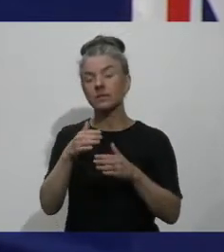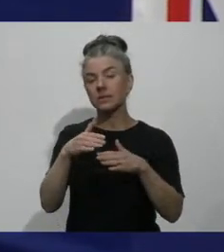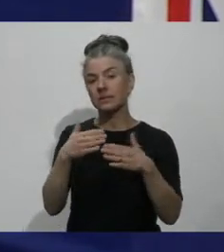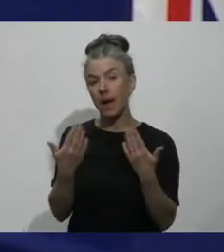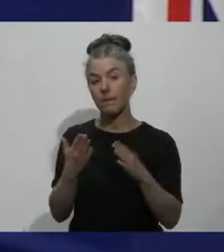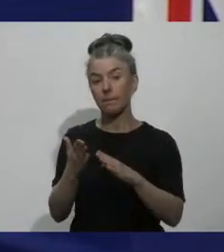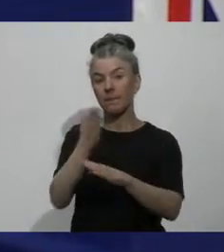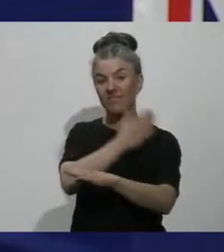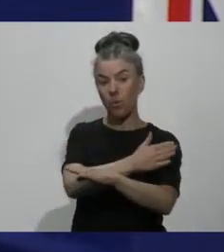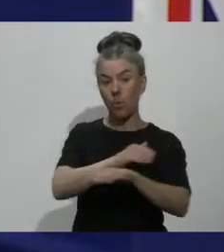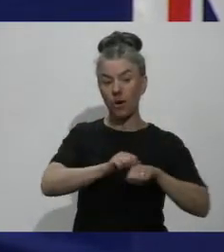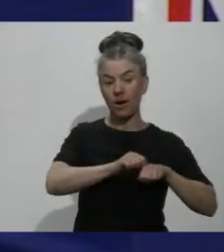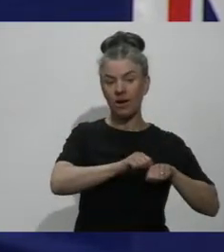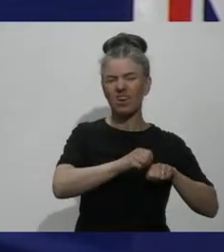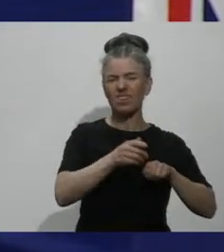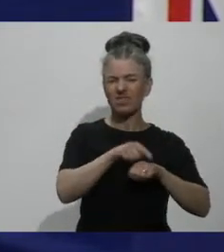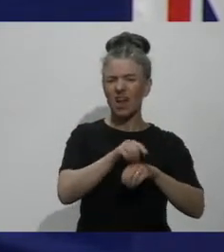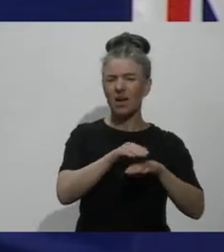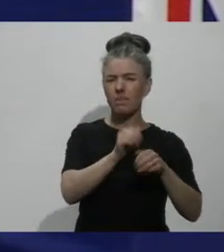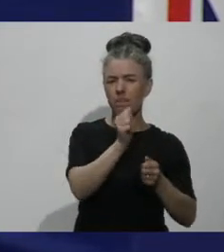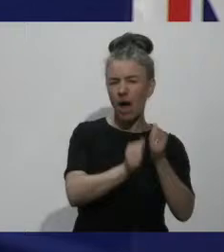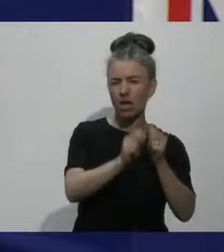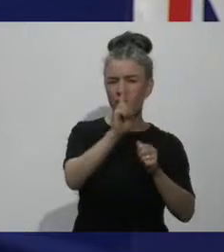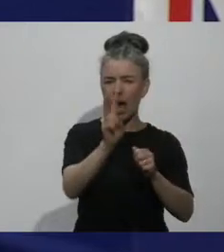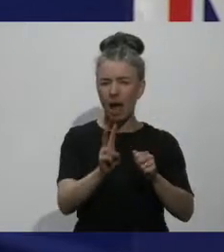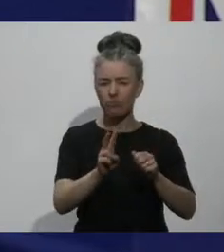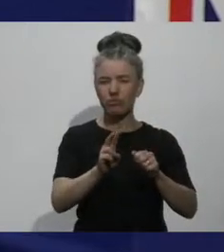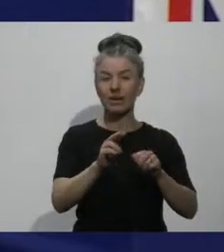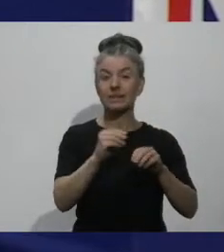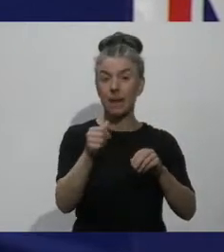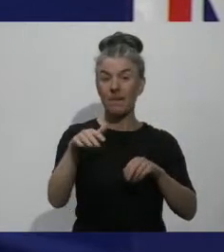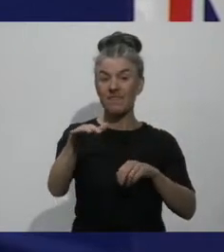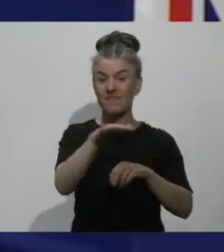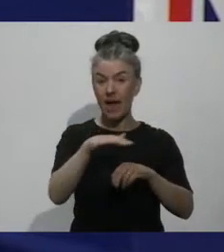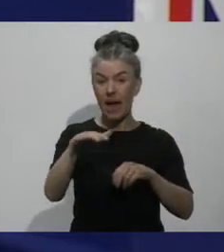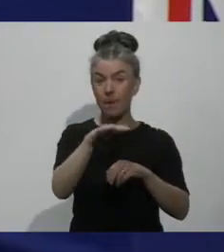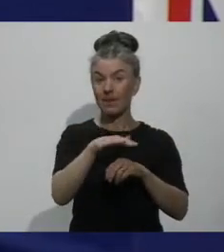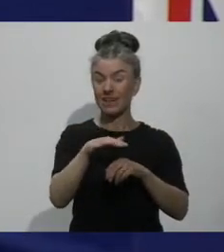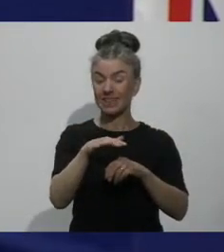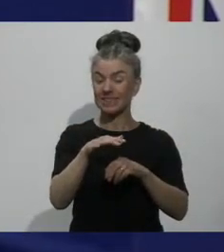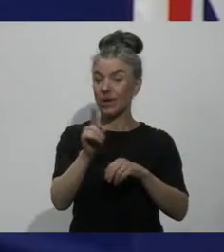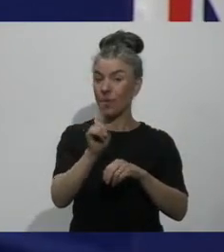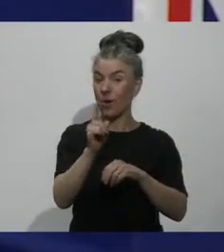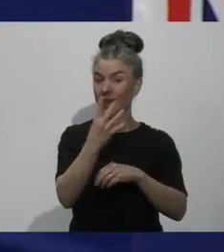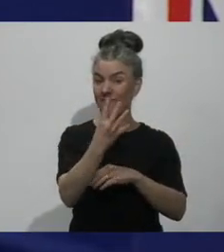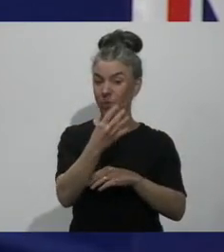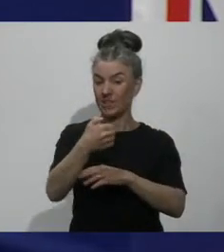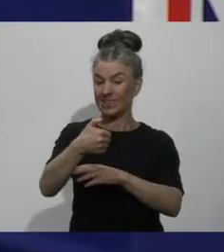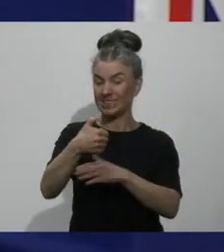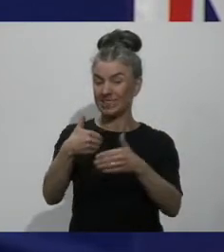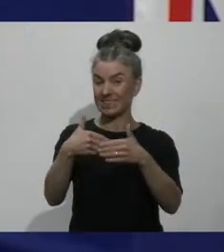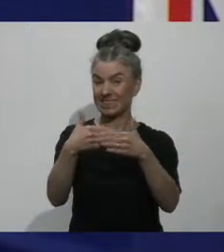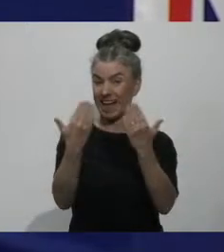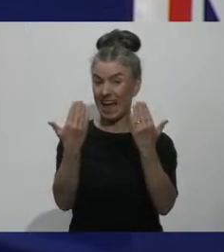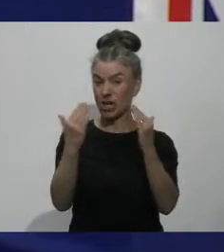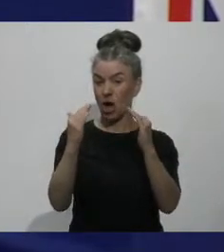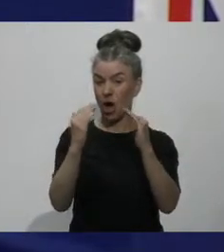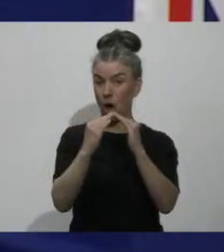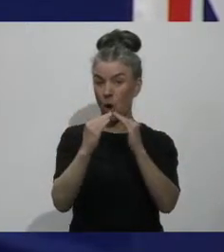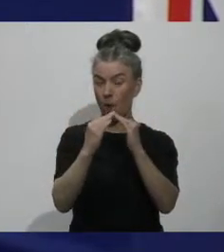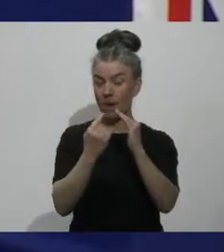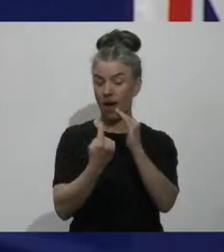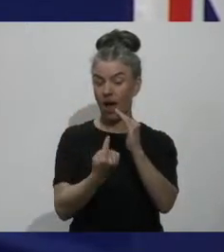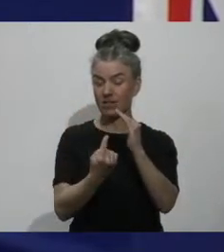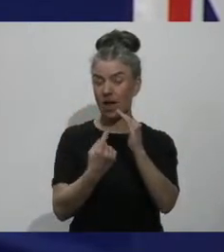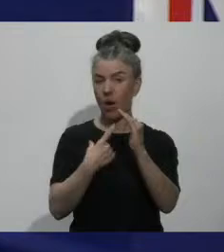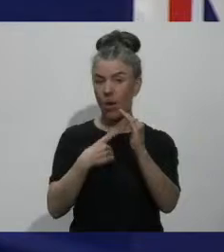earlier clusters, we had some families, part of that Marist cluster, who ended up spending 46 days in their home environment, isolated